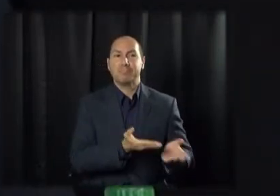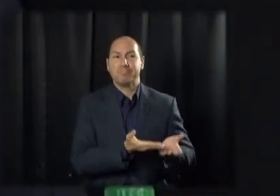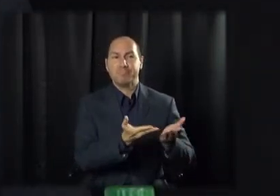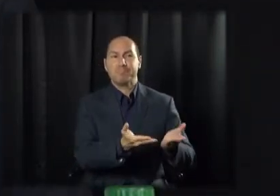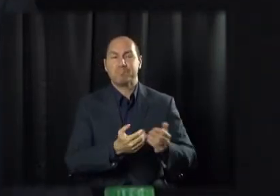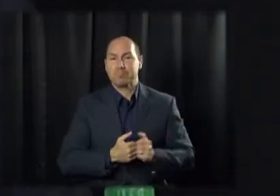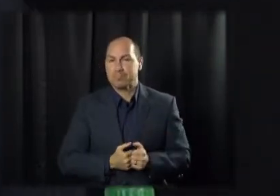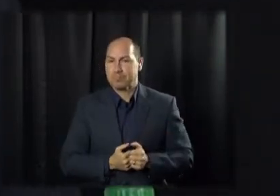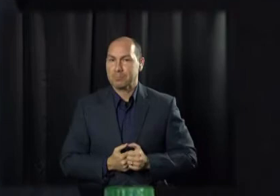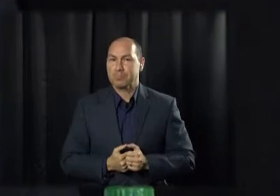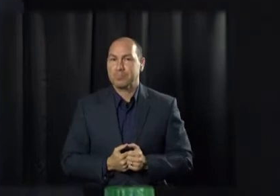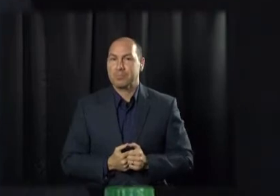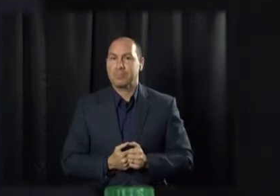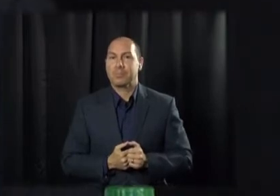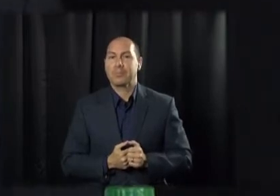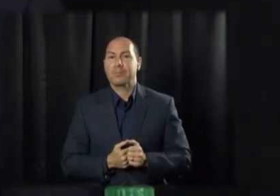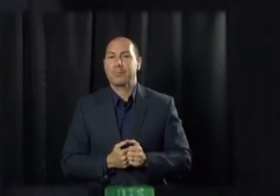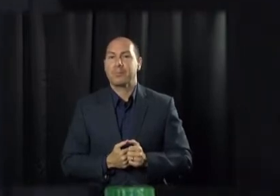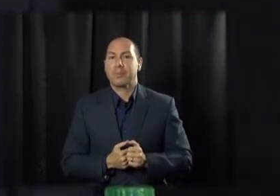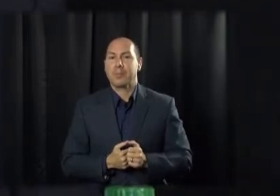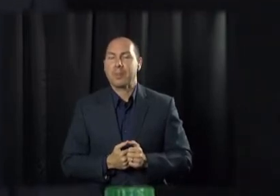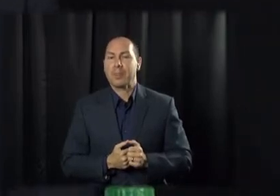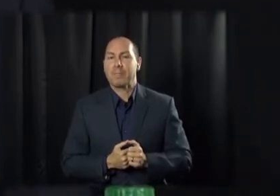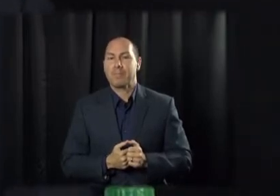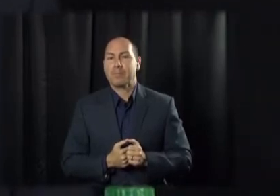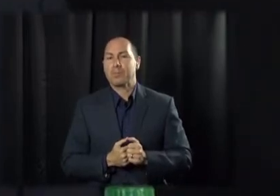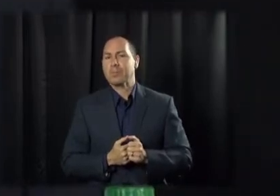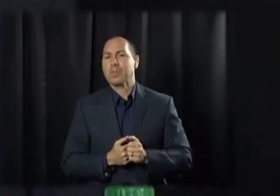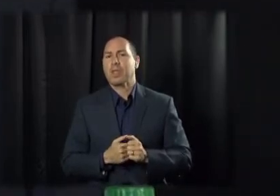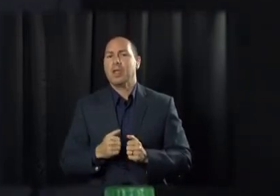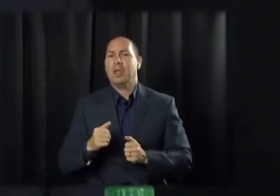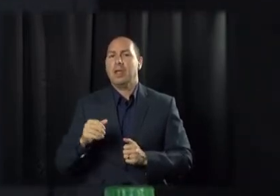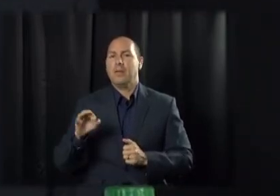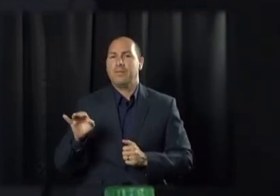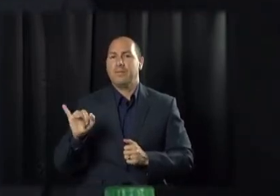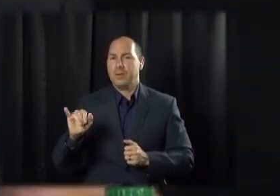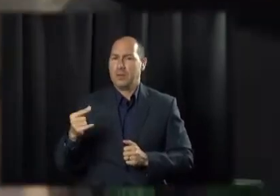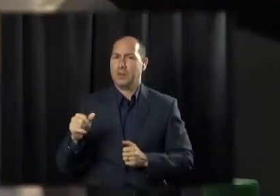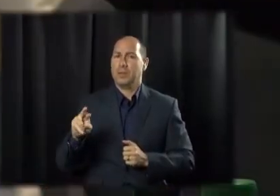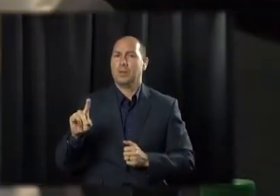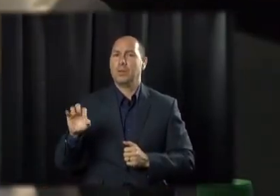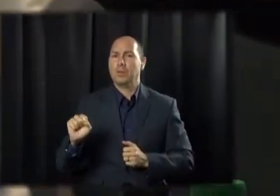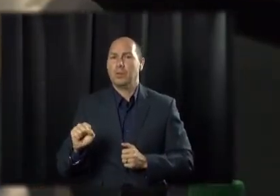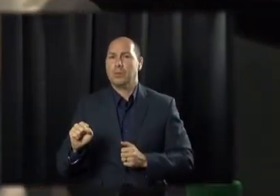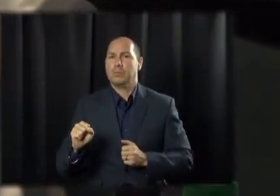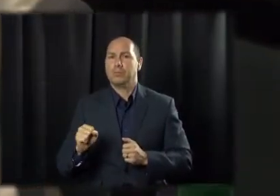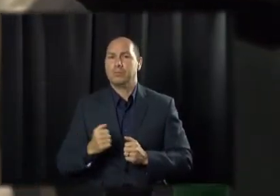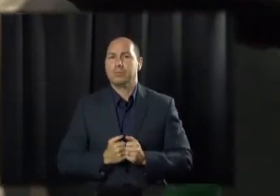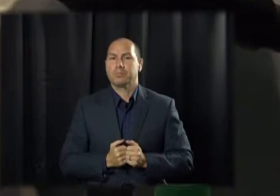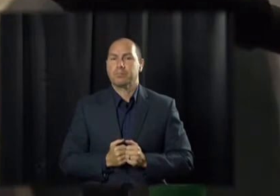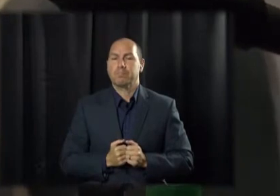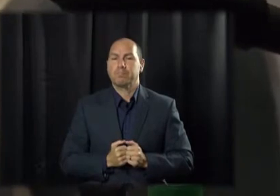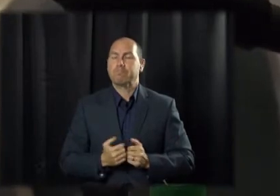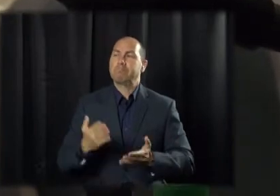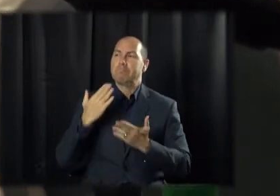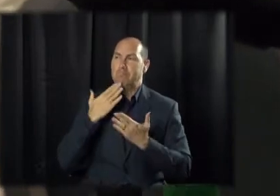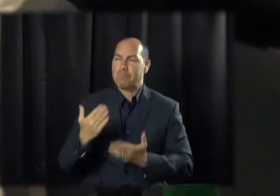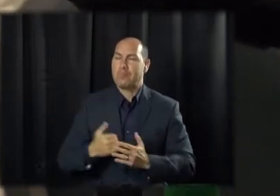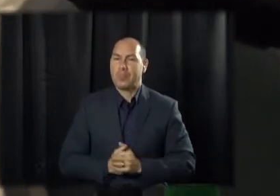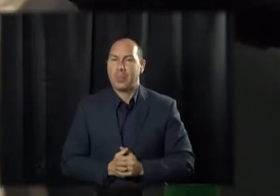presented by Alejandro Figueroa. Thank you again, Mr. Chairman. And I'd like to take a moment to recognize the